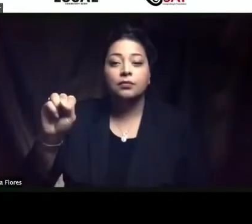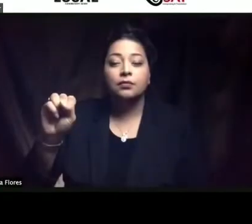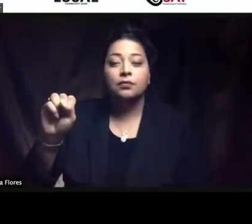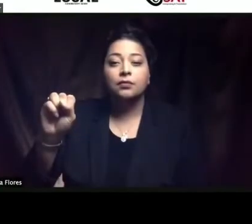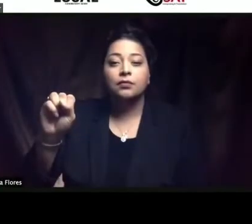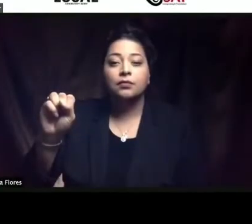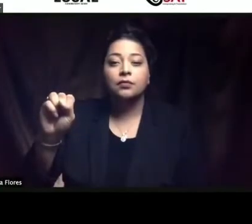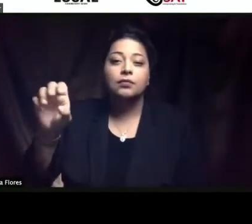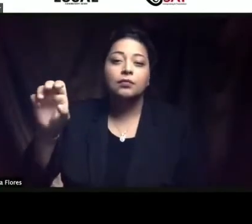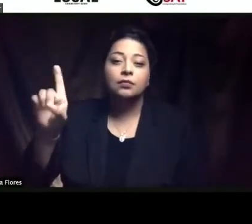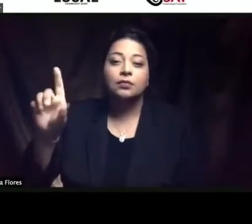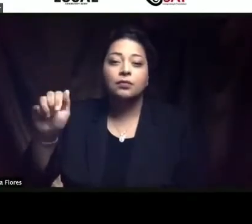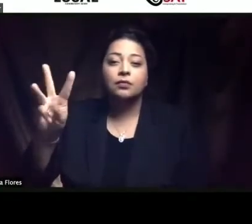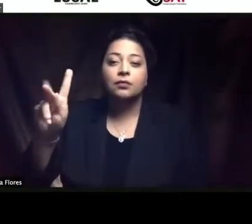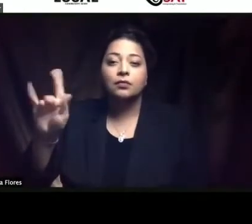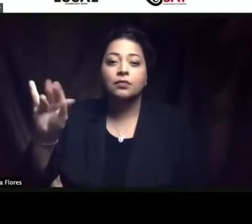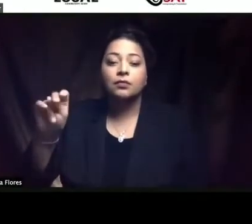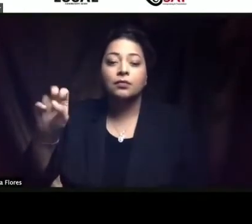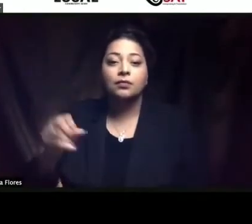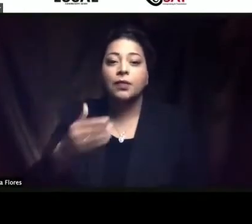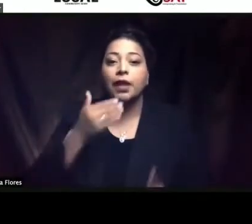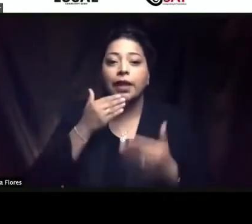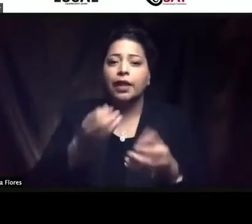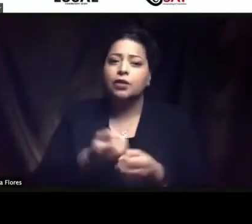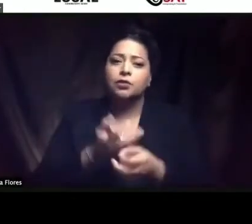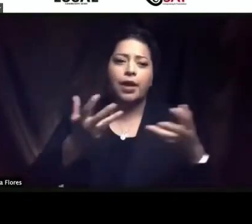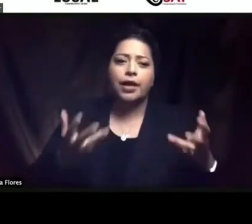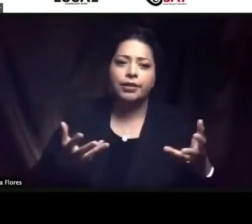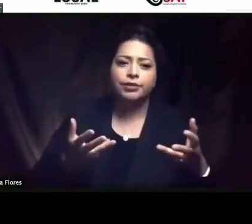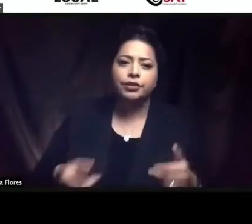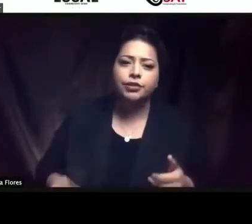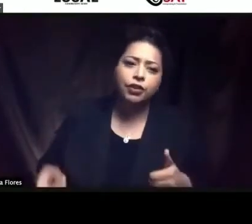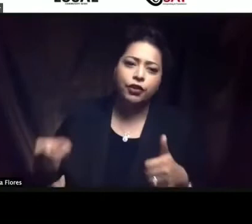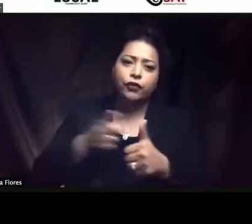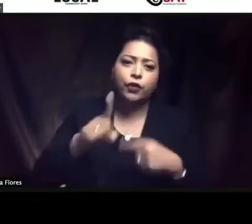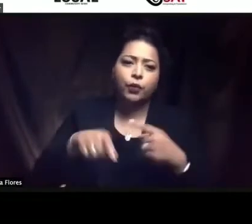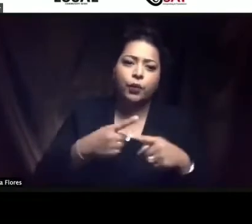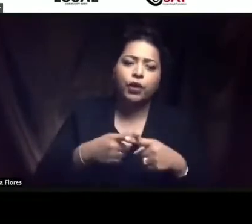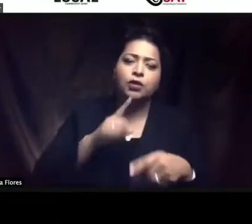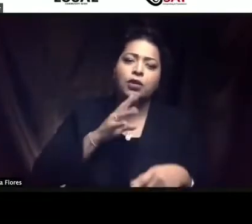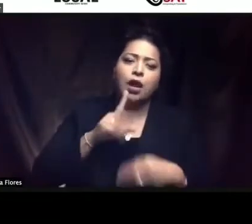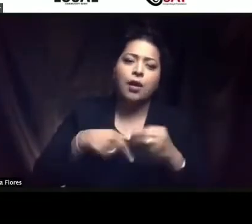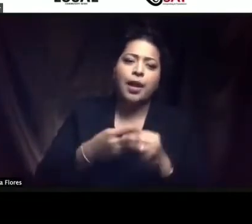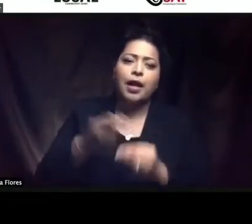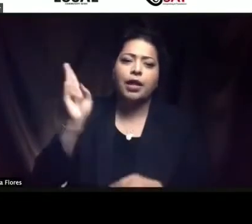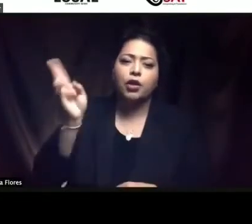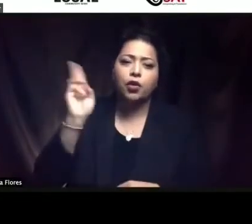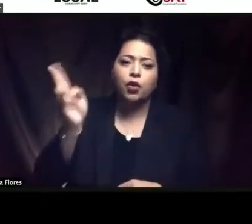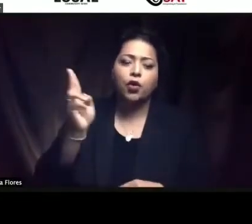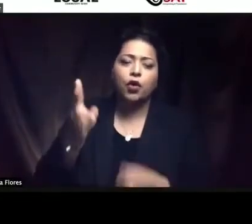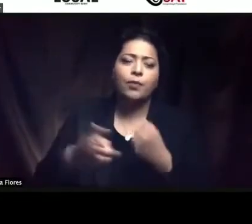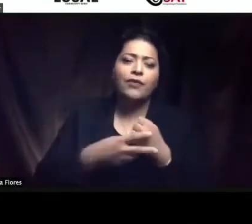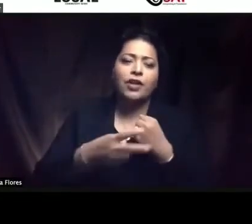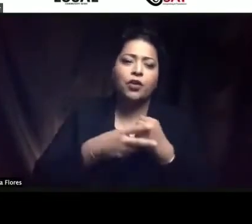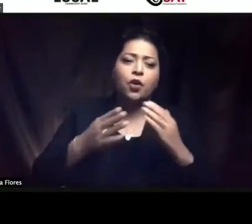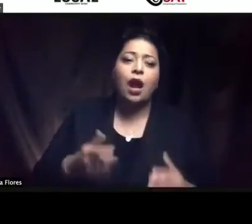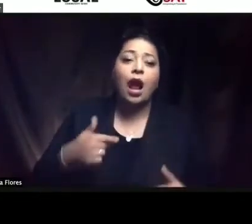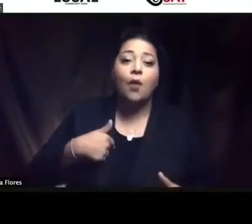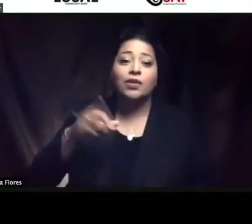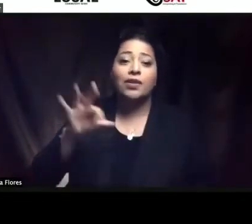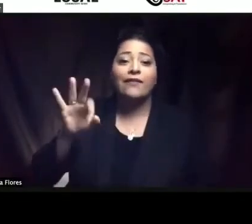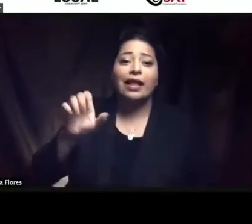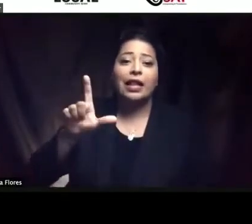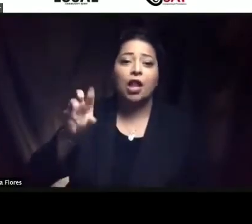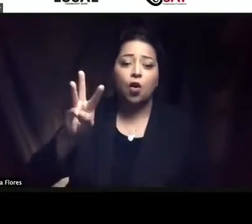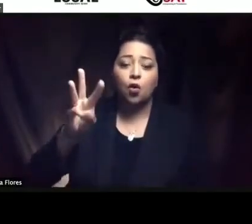Thank you so much for the question. First of all, when you talk about historic preservation, I was named a fellow by the National Trust for